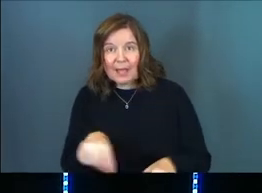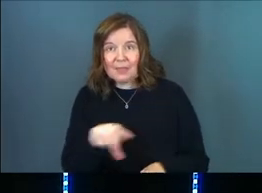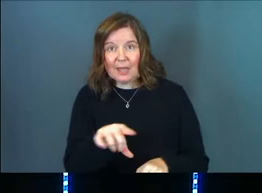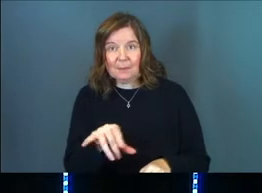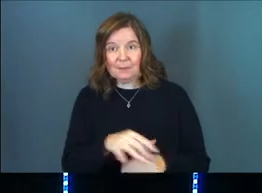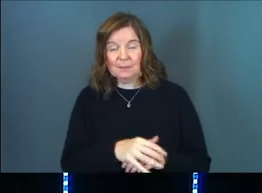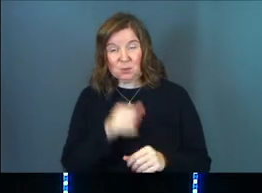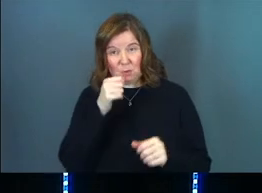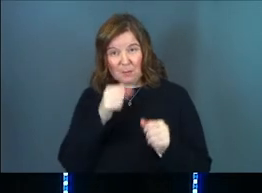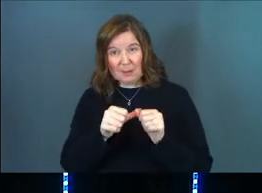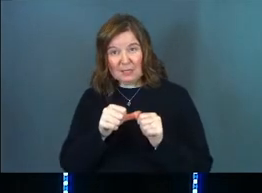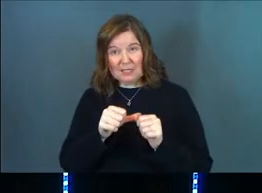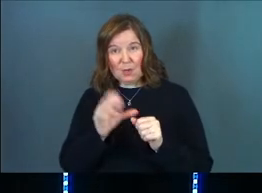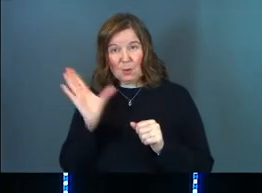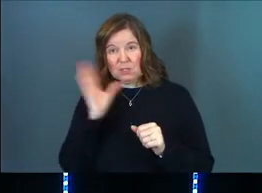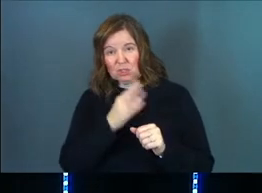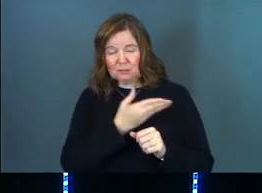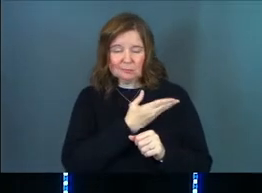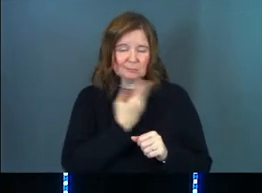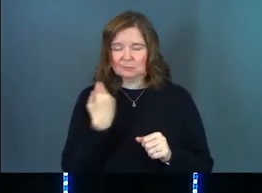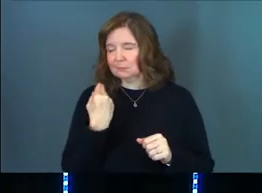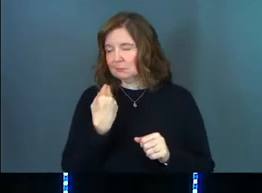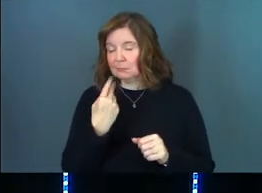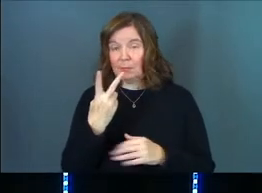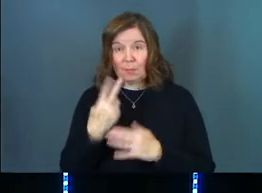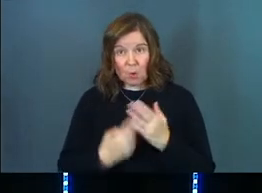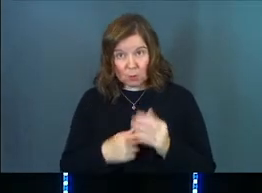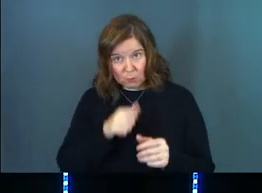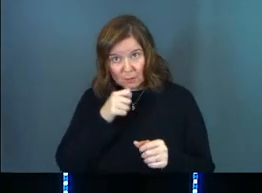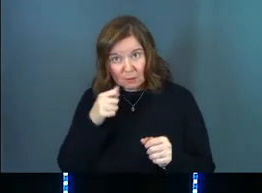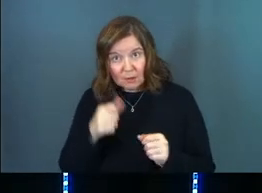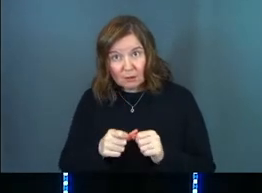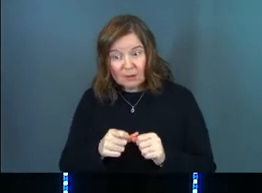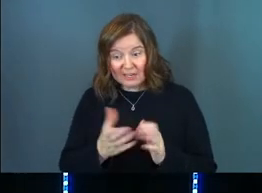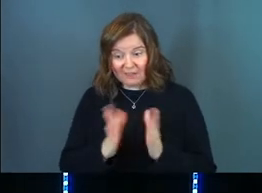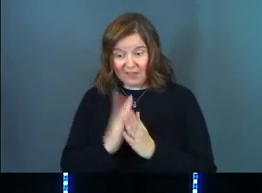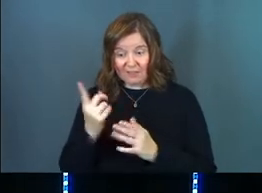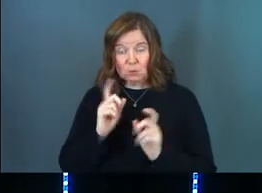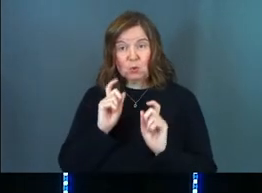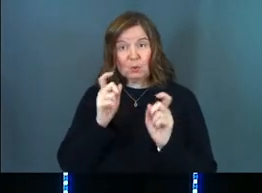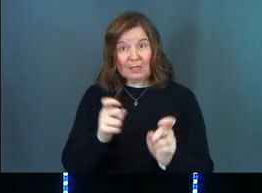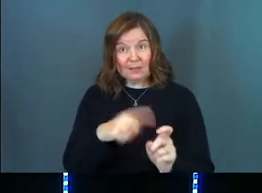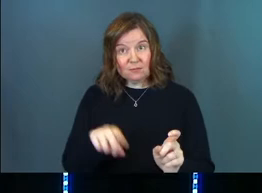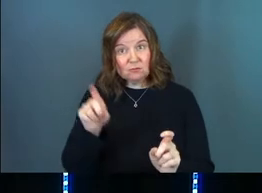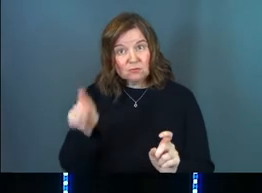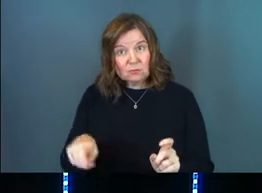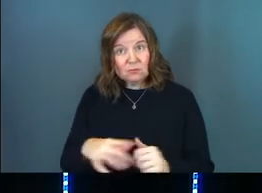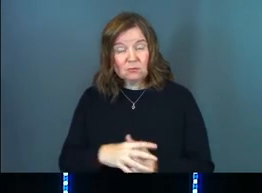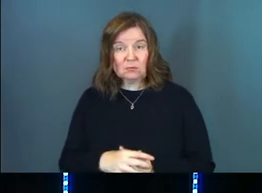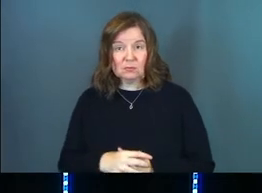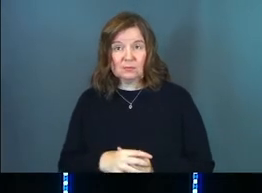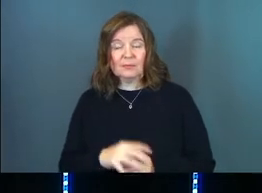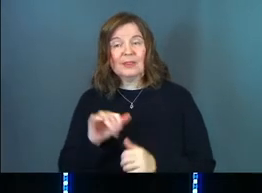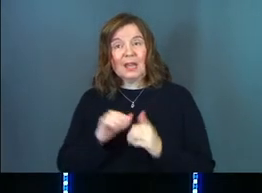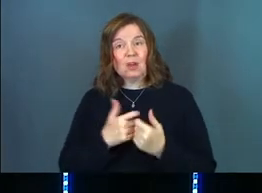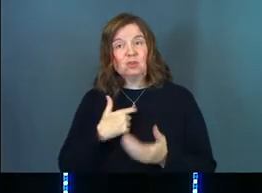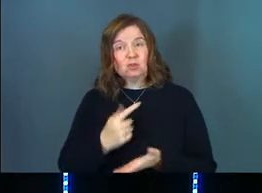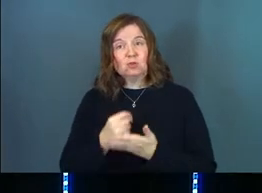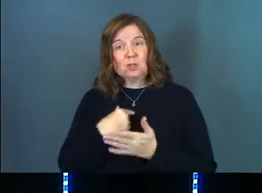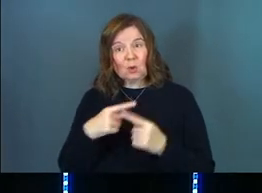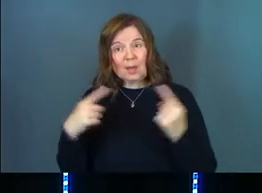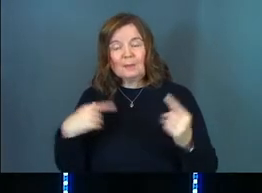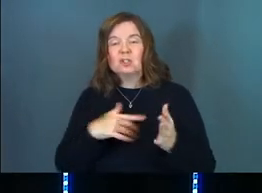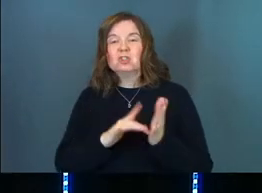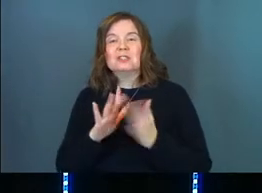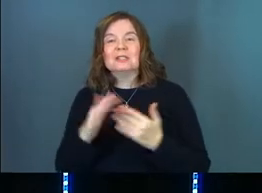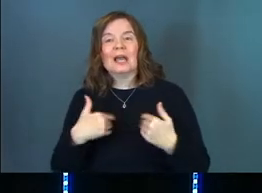You remember where he said, turn the other cheek? If they strike you, turn the other cheek. If they ask for something, you should give it to them. That's how you should treat your